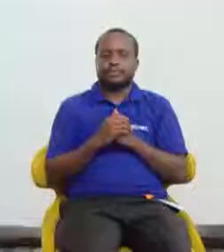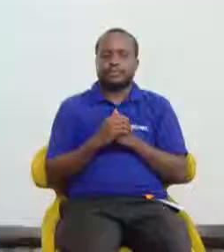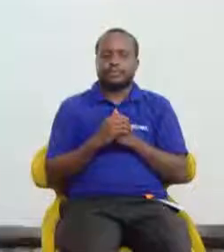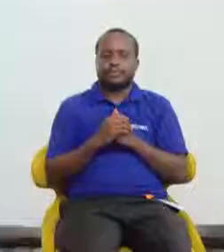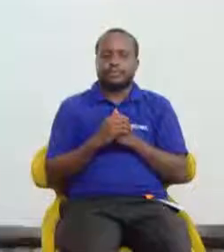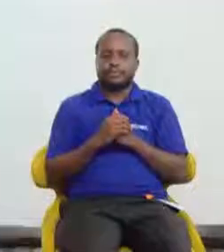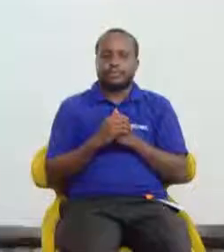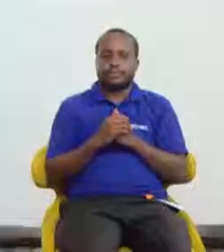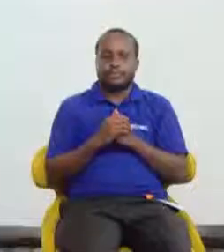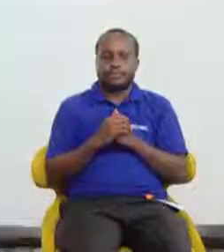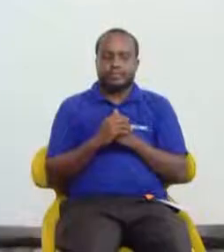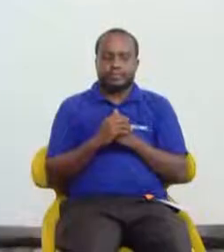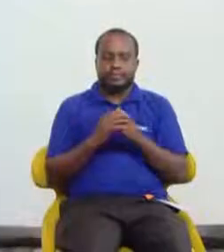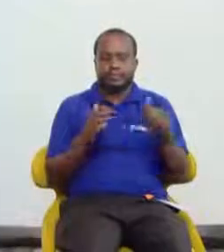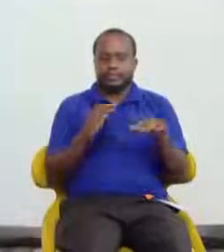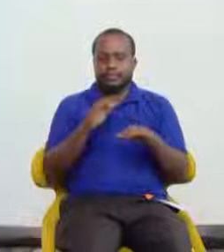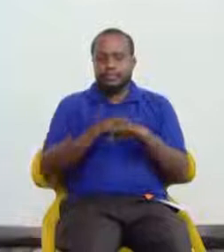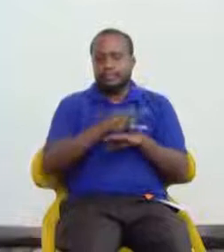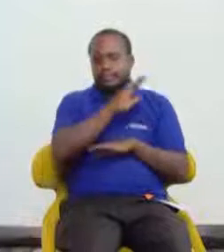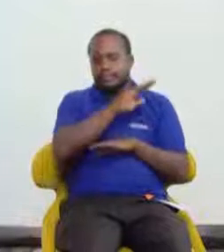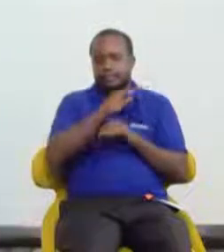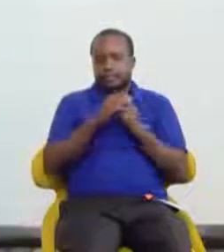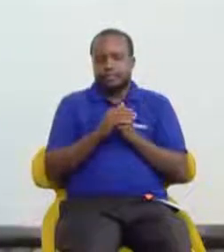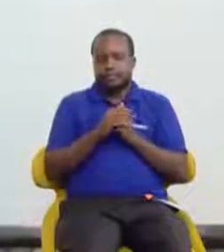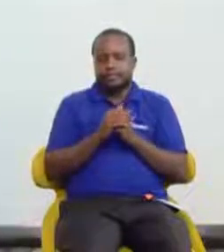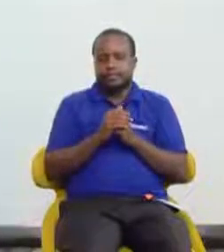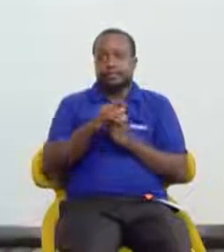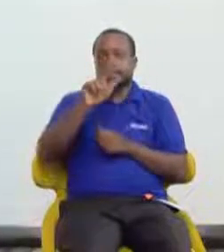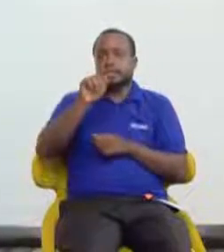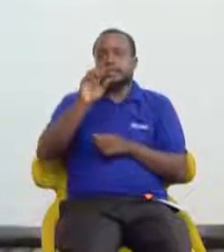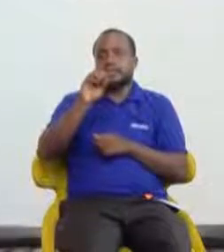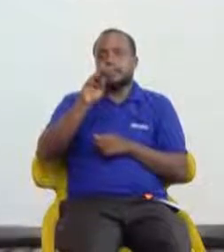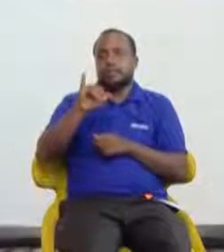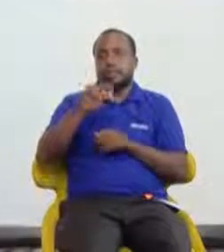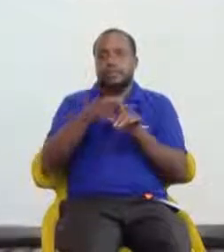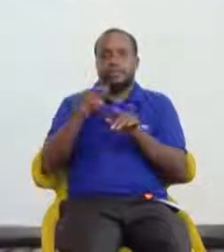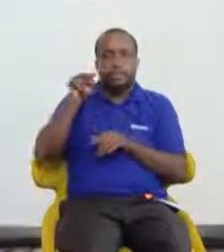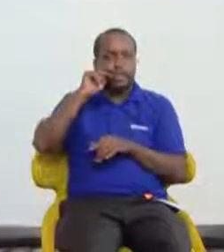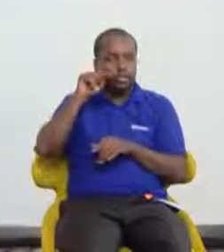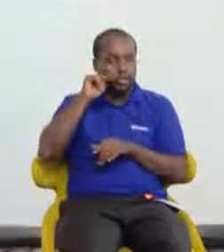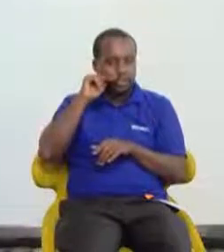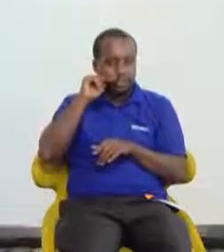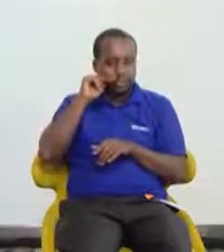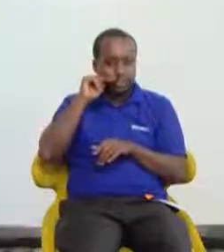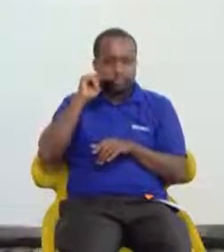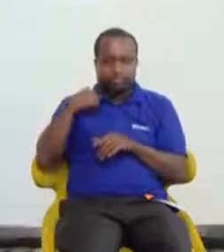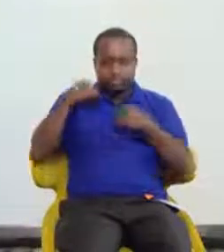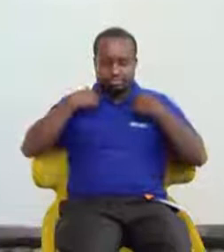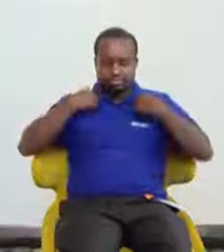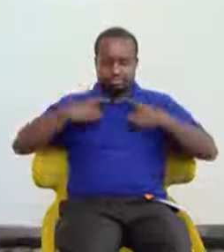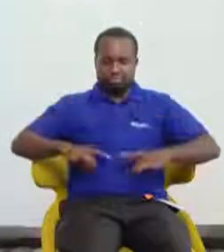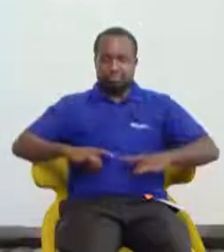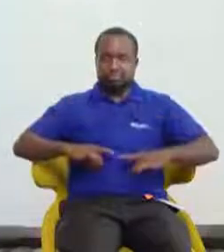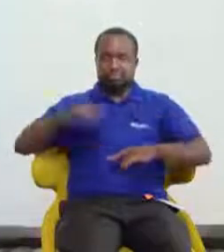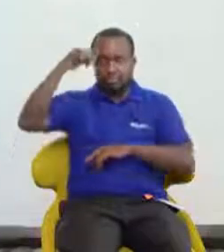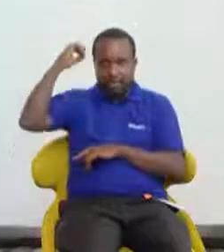appreciate it very much. Yes, next speaker, please. Good afternoon. My name is Tobiloba Ajayi from Nigeria.